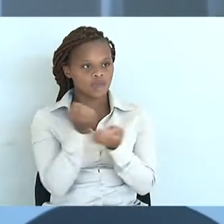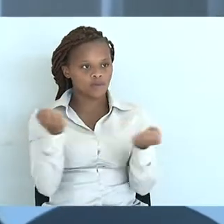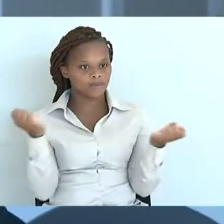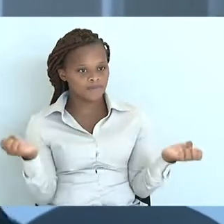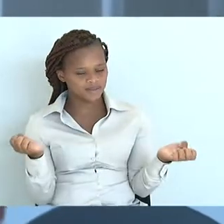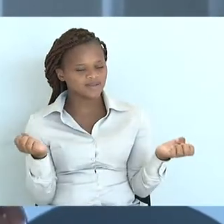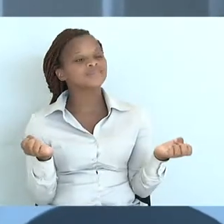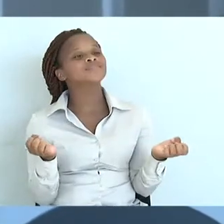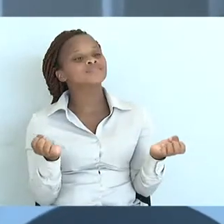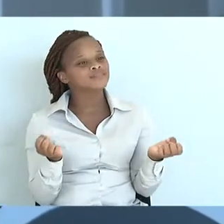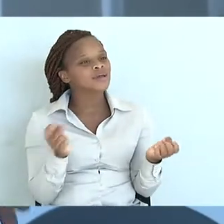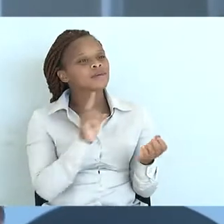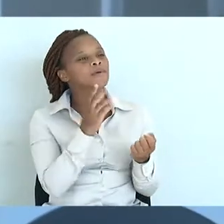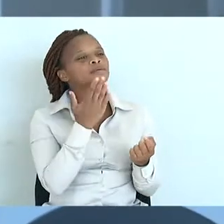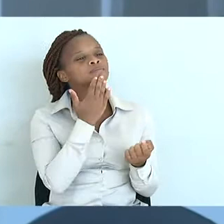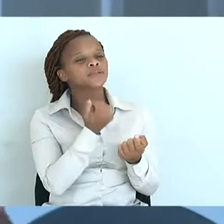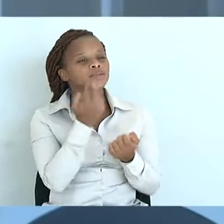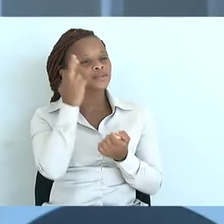there are some things